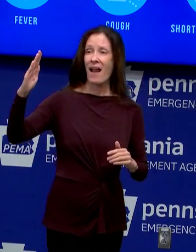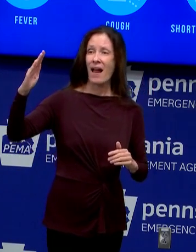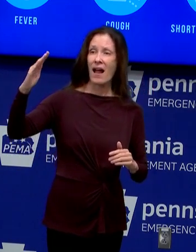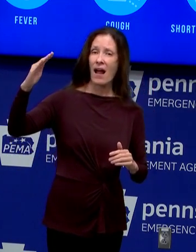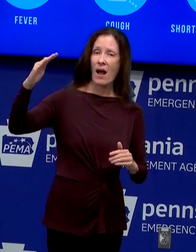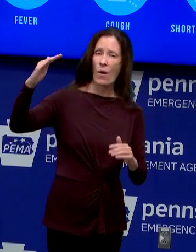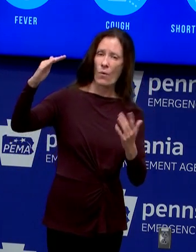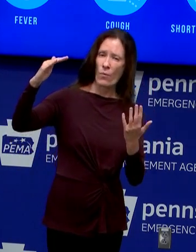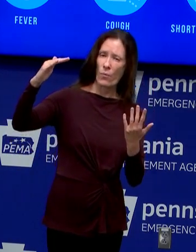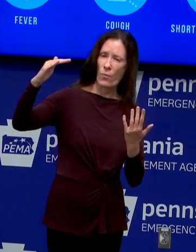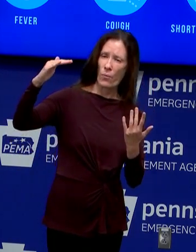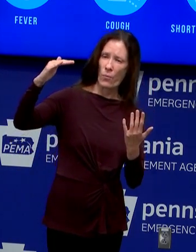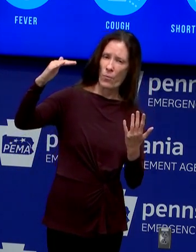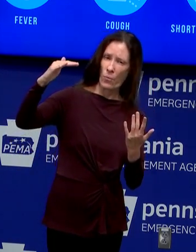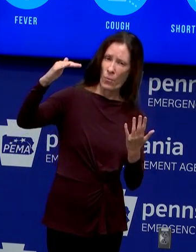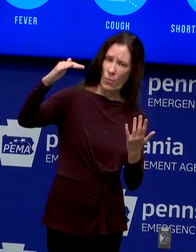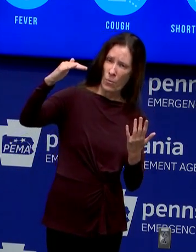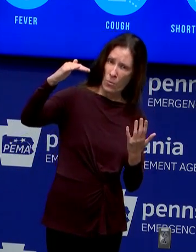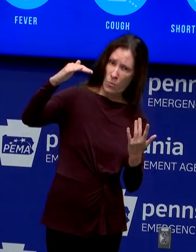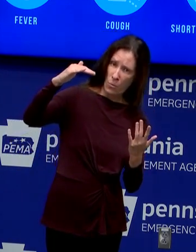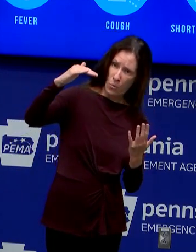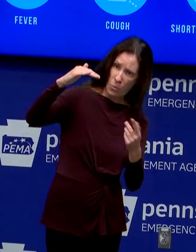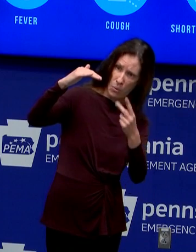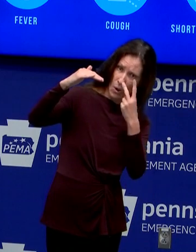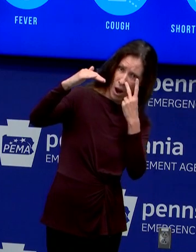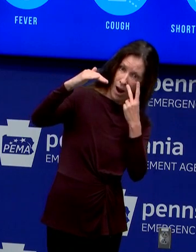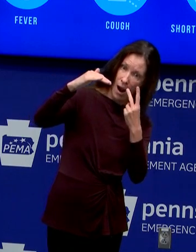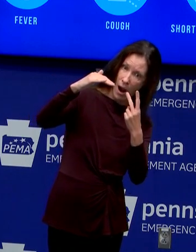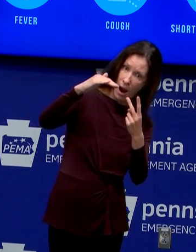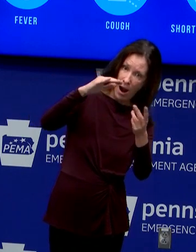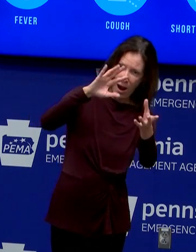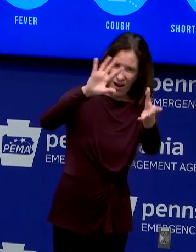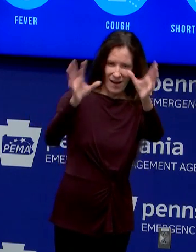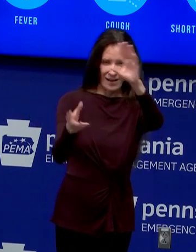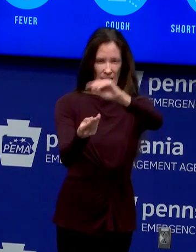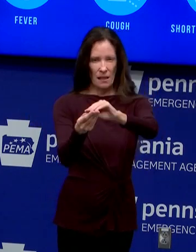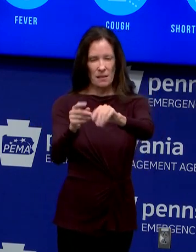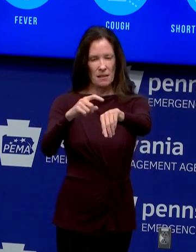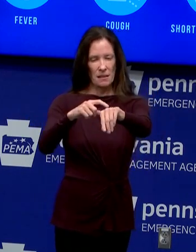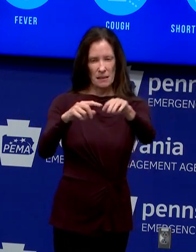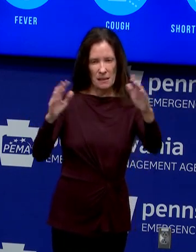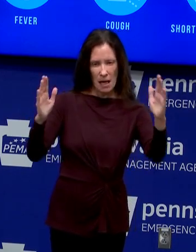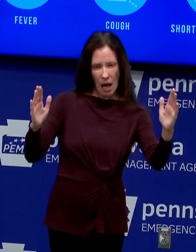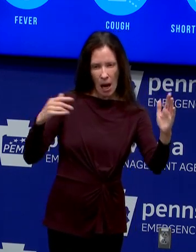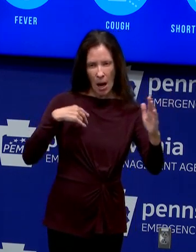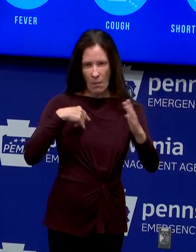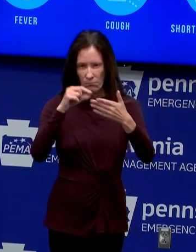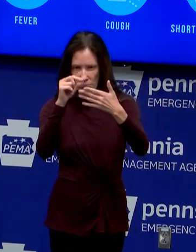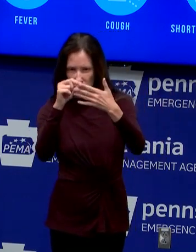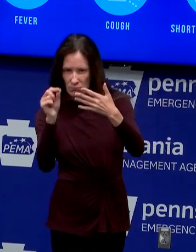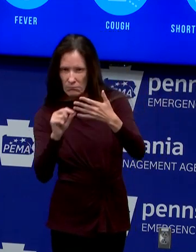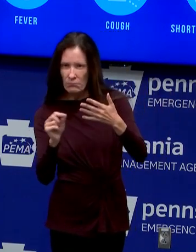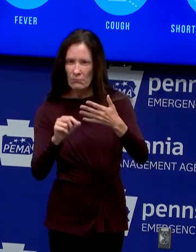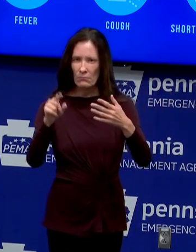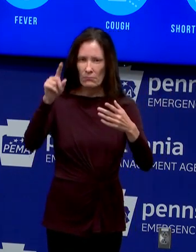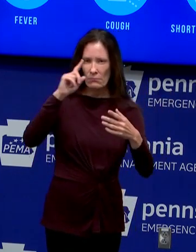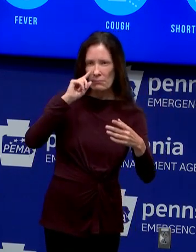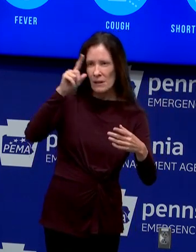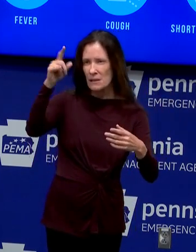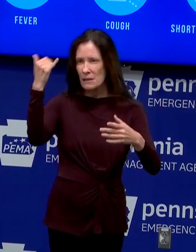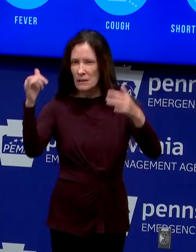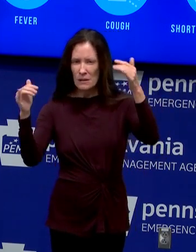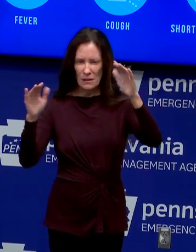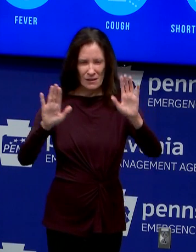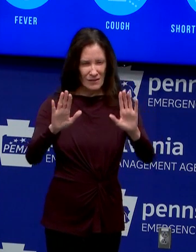be taking into consideration as we consider all the variables for counties to go from red to yellow. From the